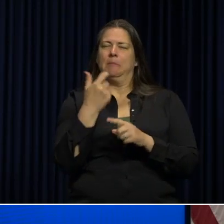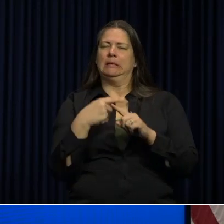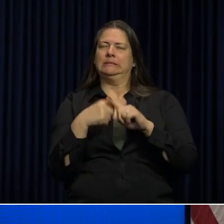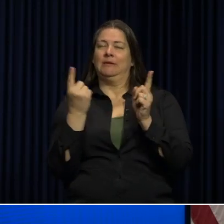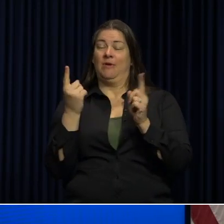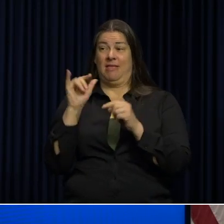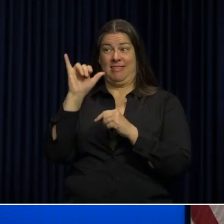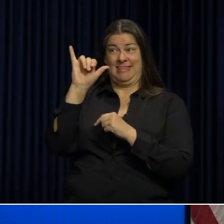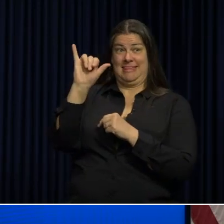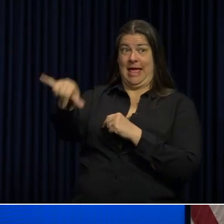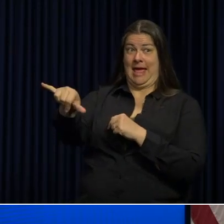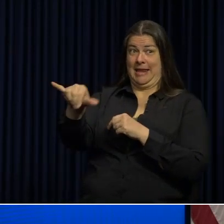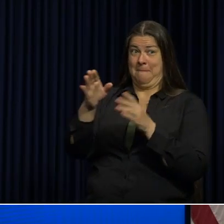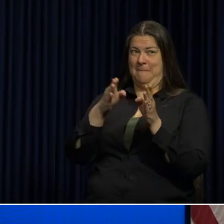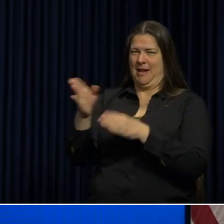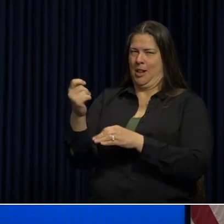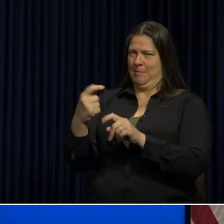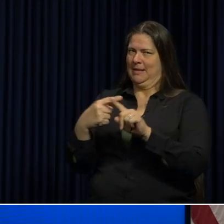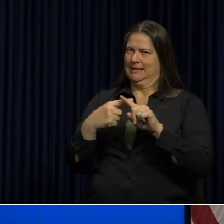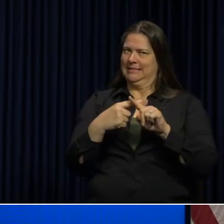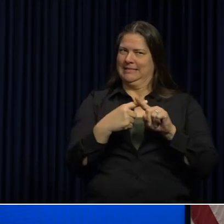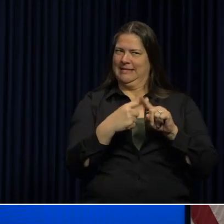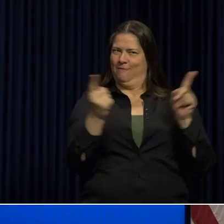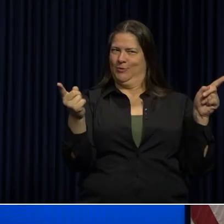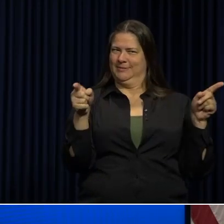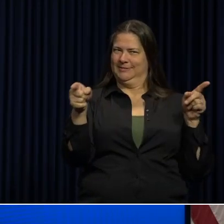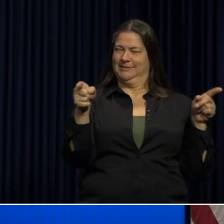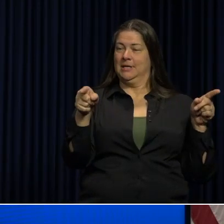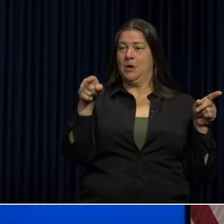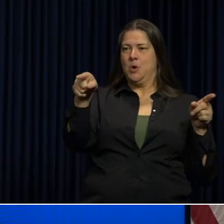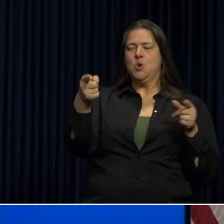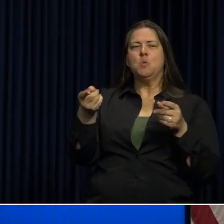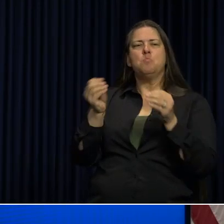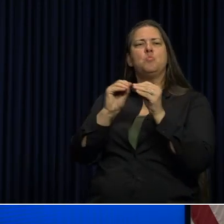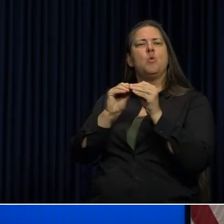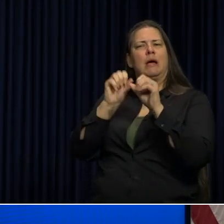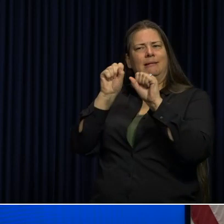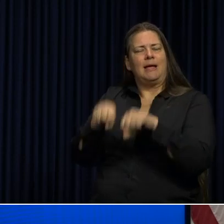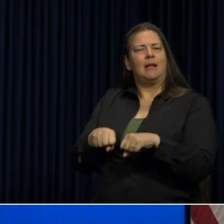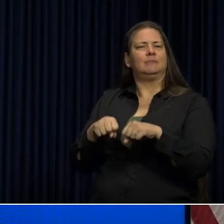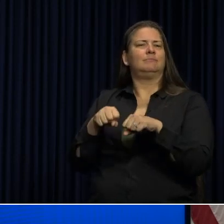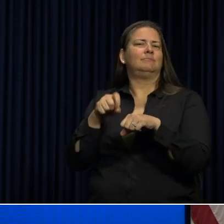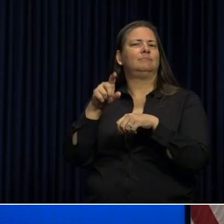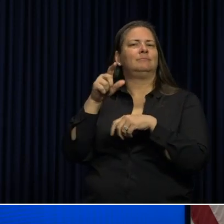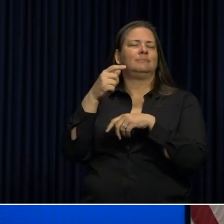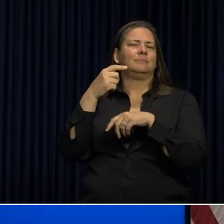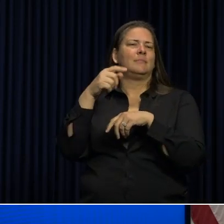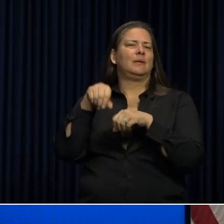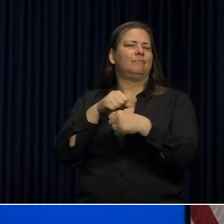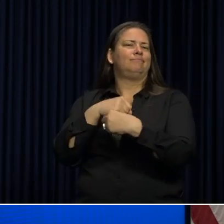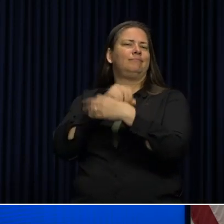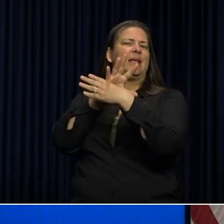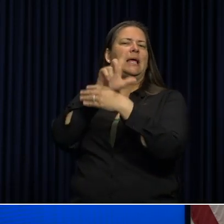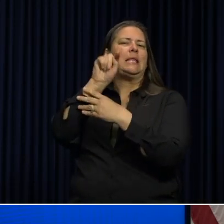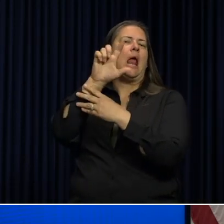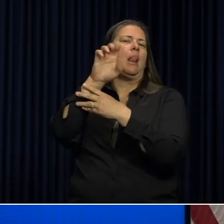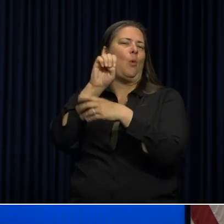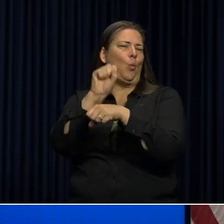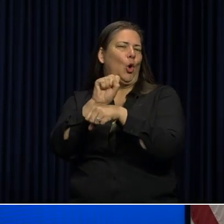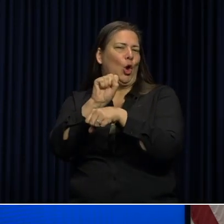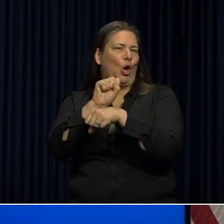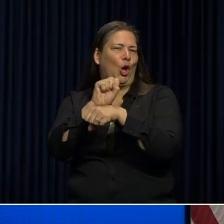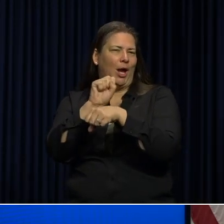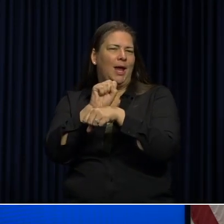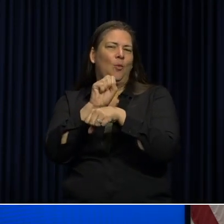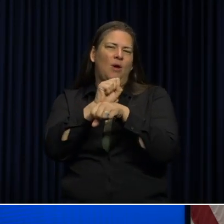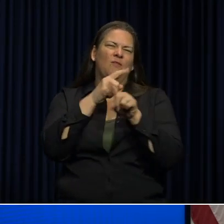different and has a lot more potential for telework as well than a number of other facilities. So that's a